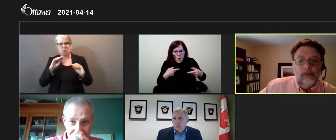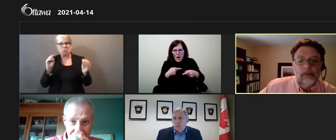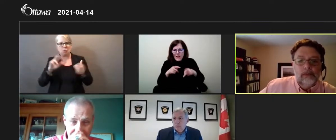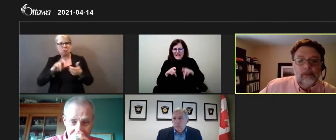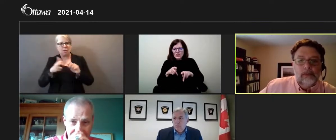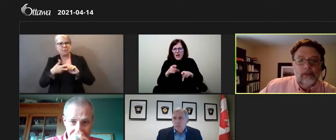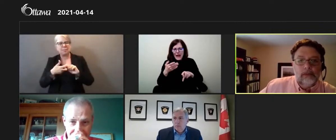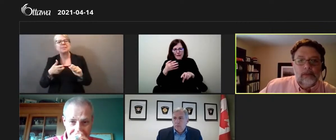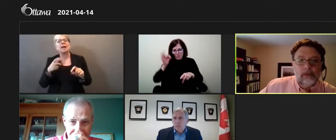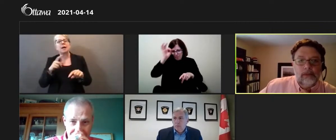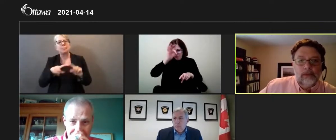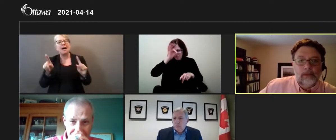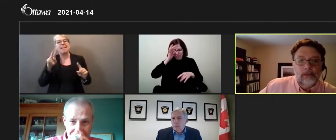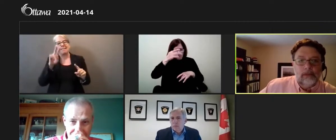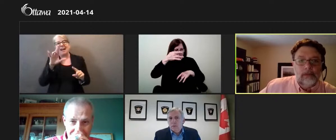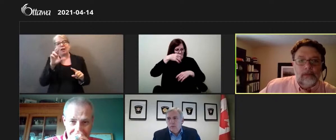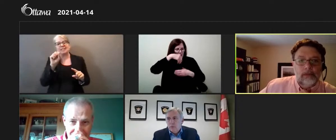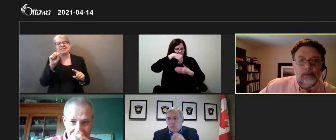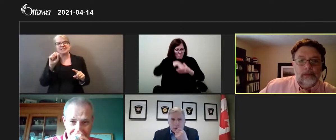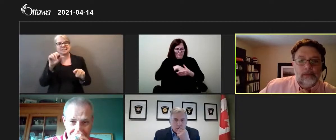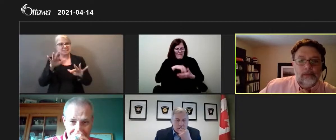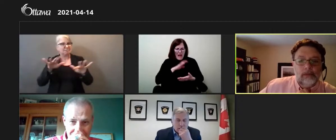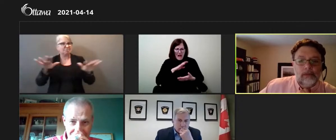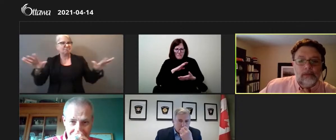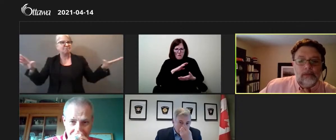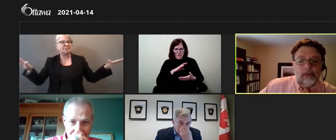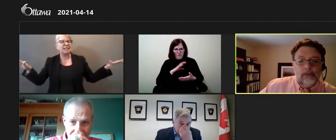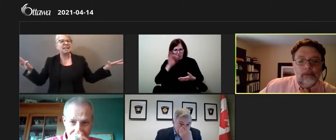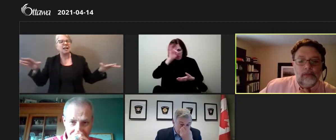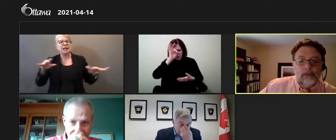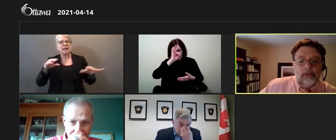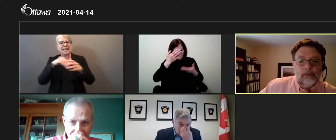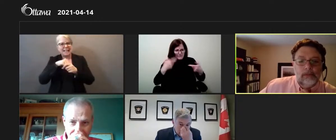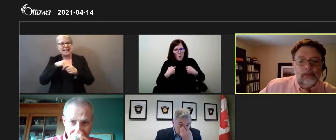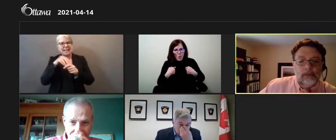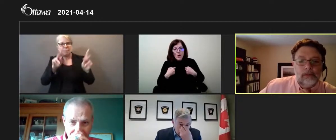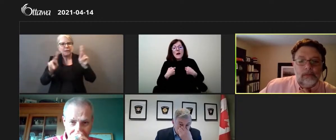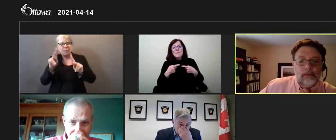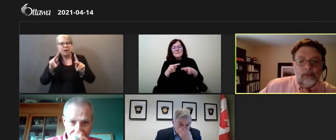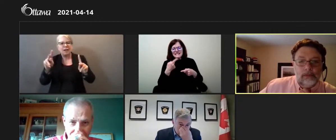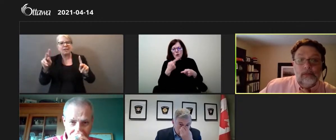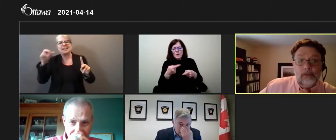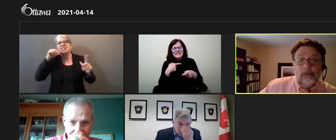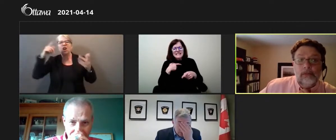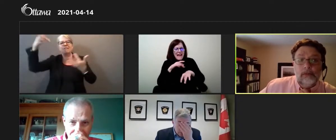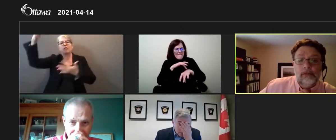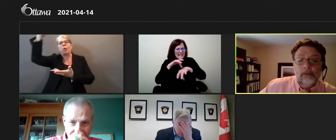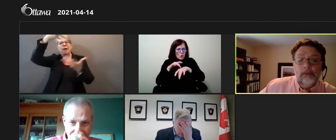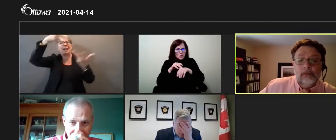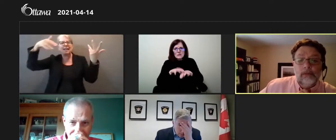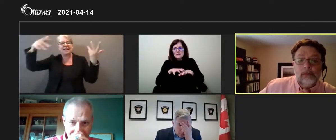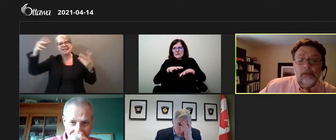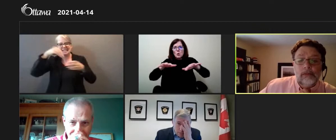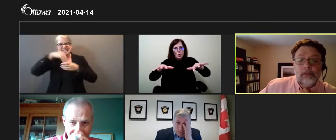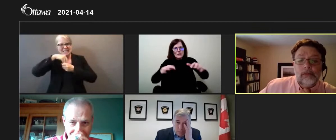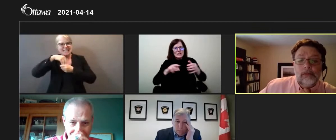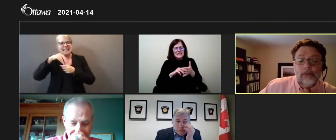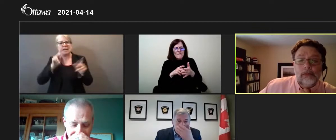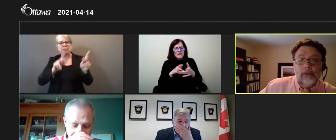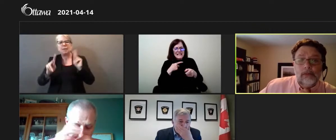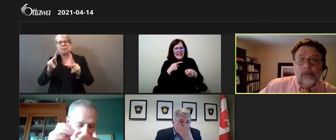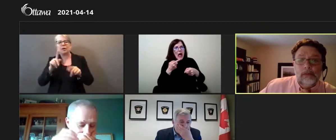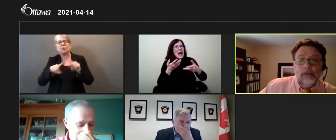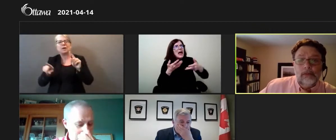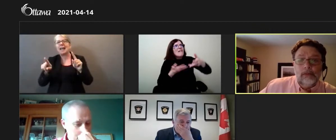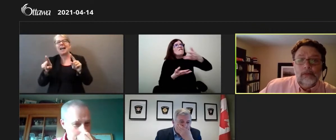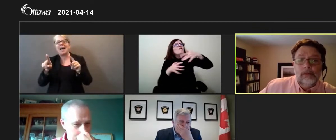a virus? When you say the virus is out there, but it's in people, right? It's not floating around. It's not something that you can get